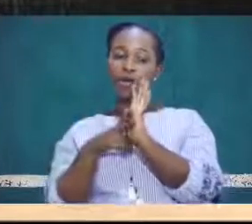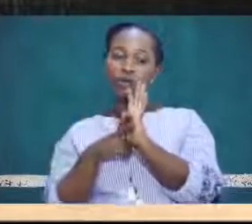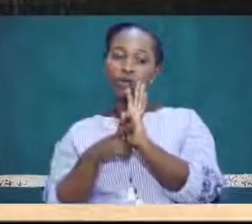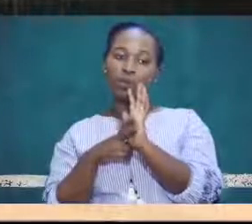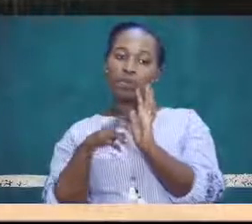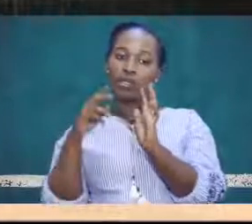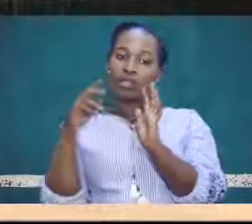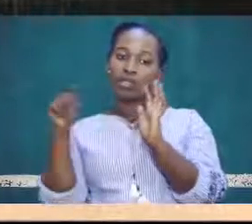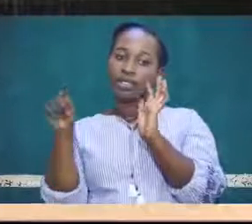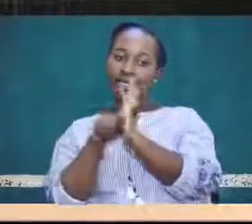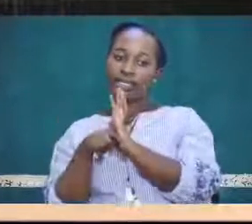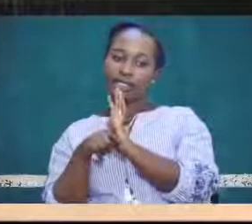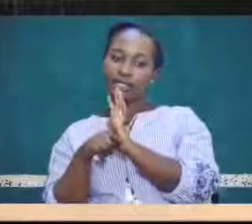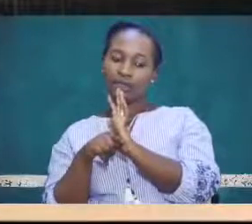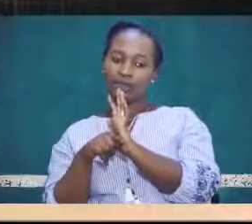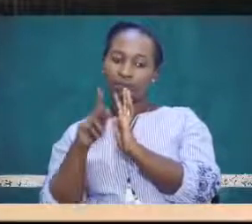is negative